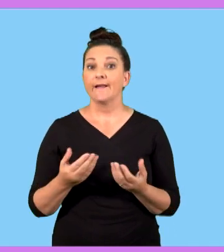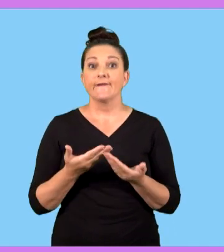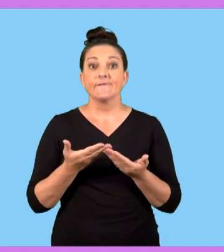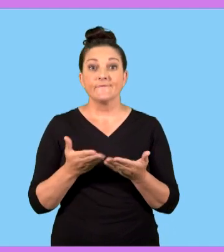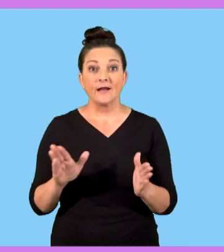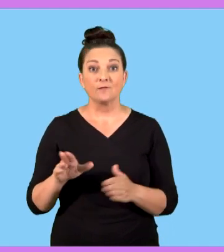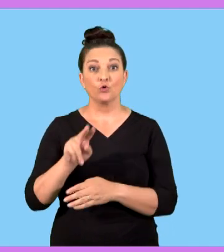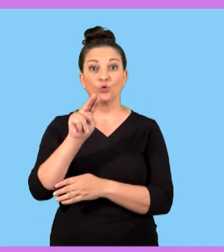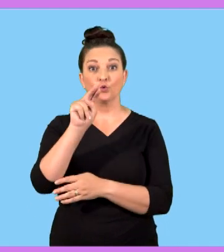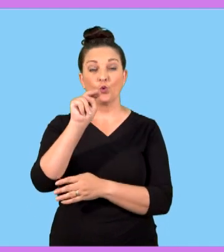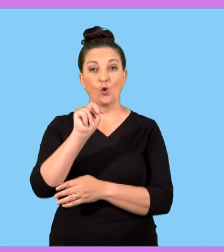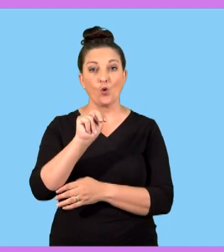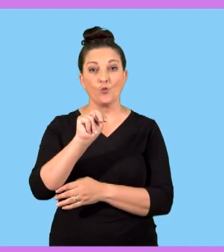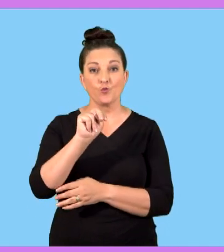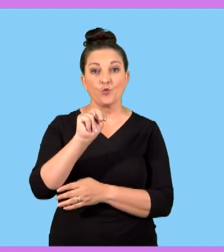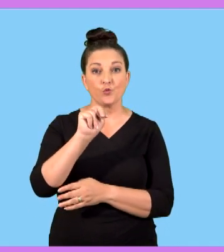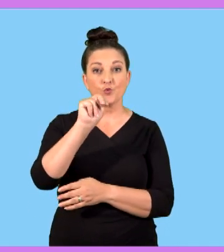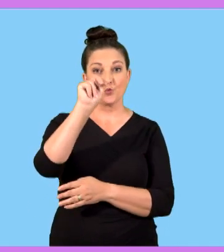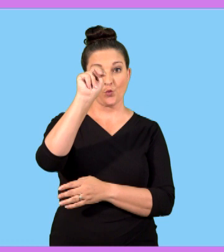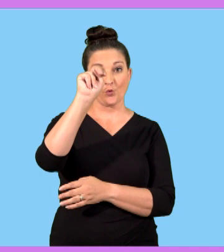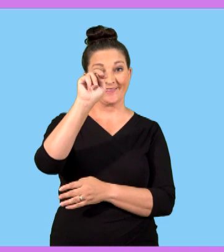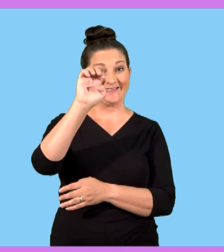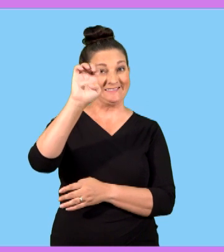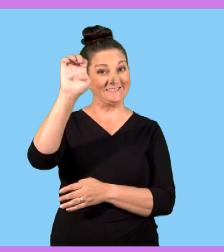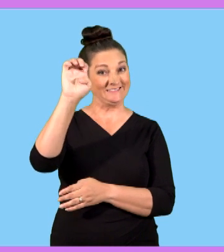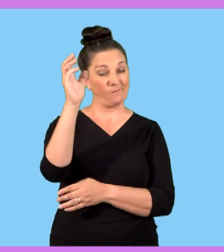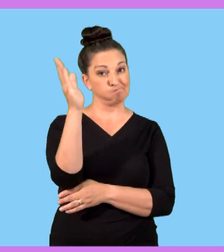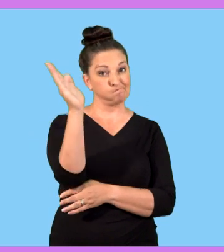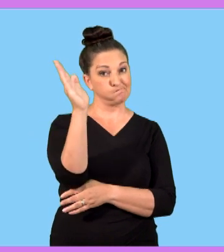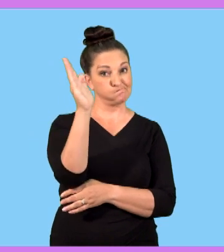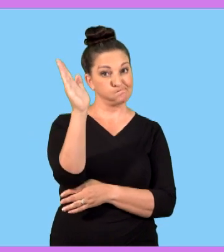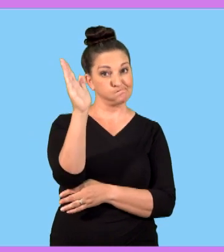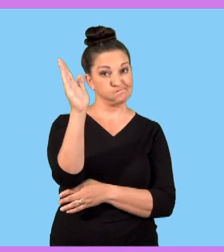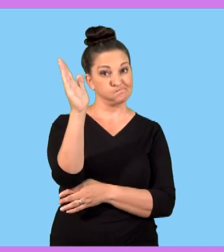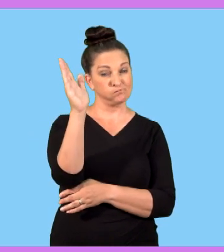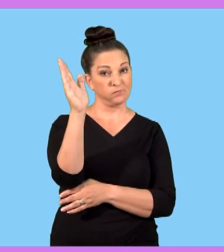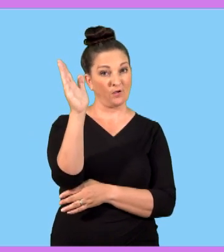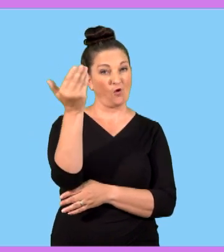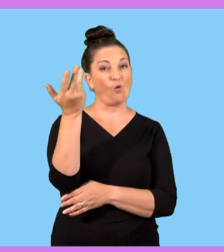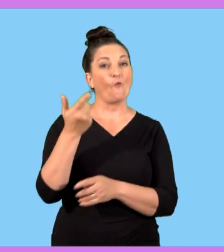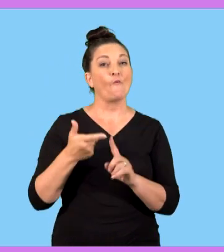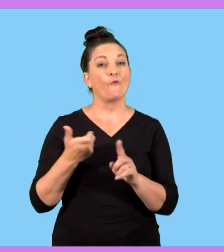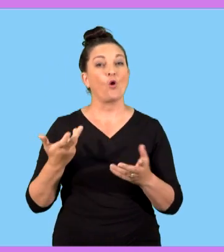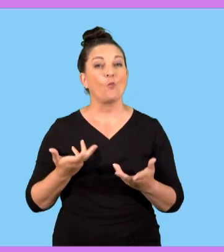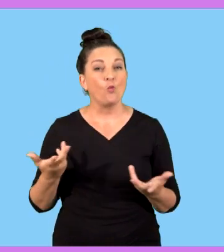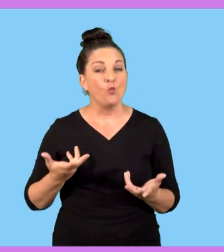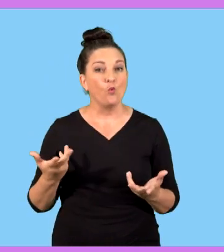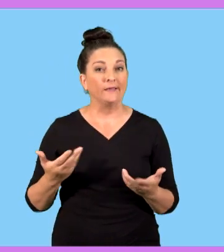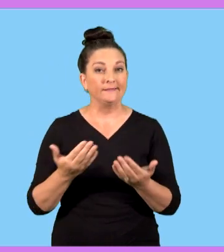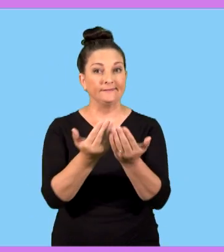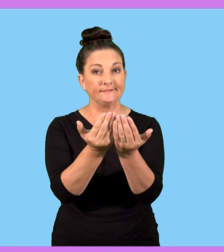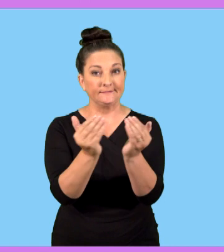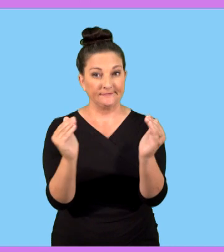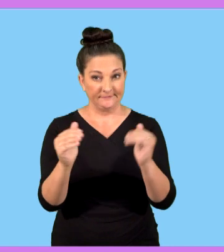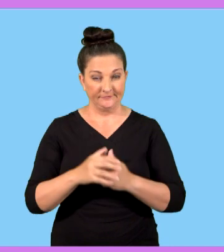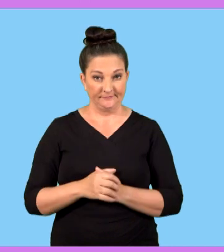northeastern side of the screen. Right, so first of all, I need to find out where is northeast, and then I must go to my